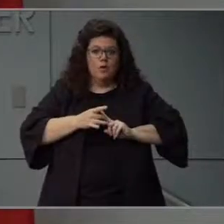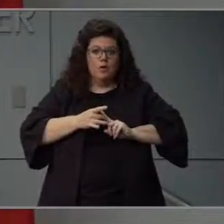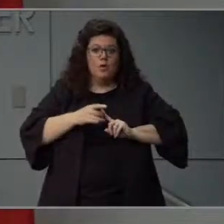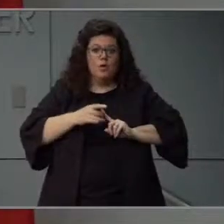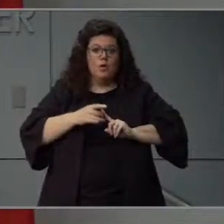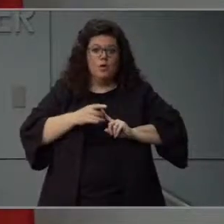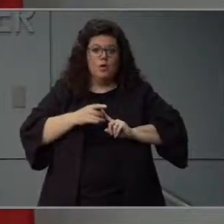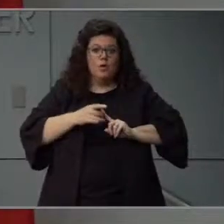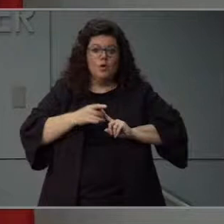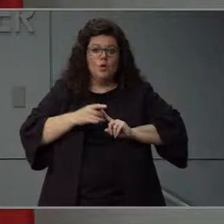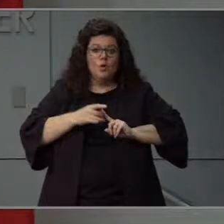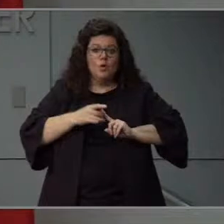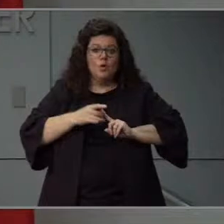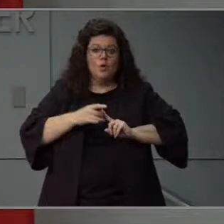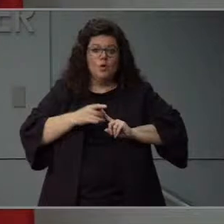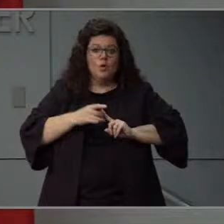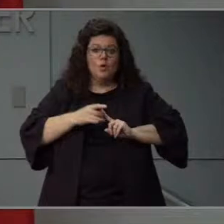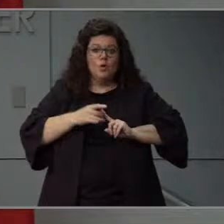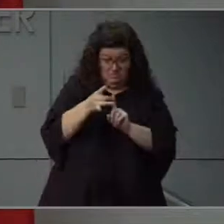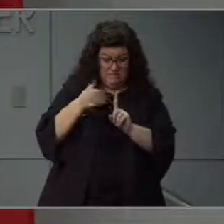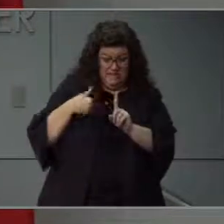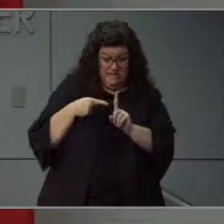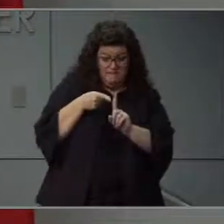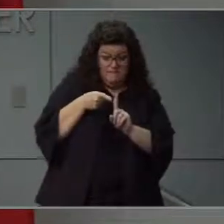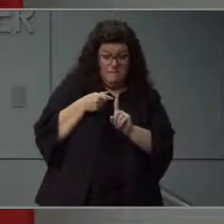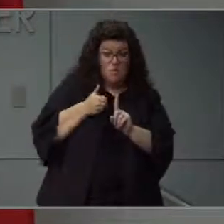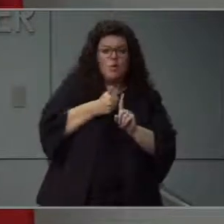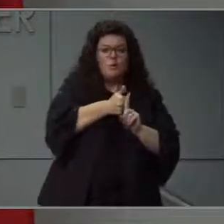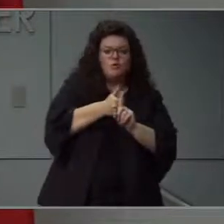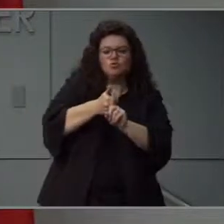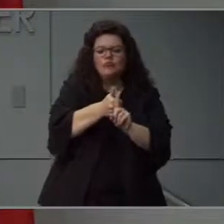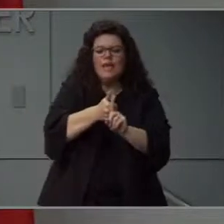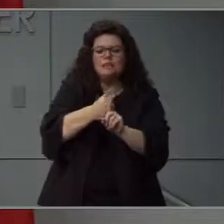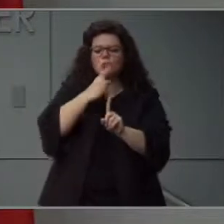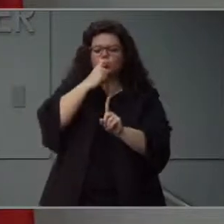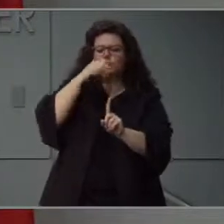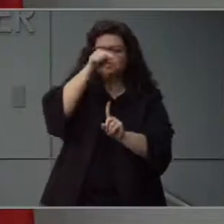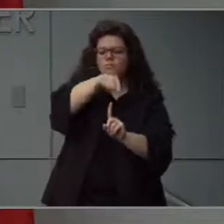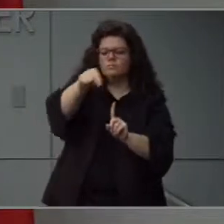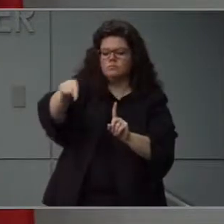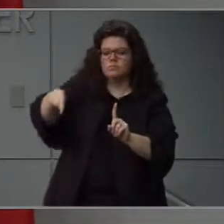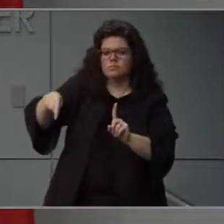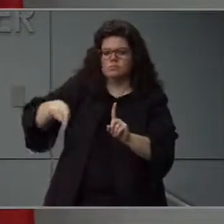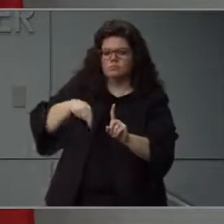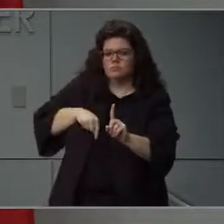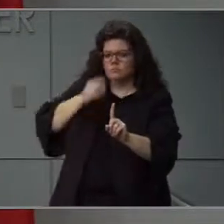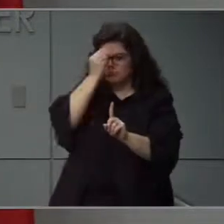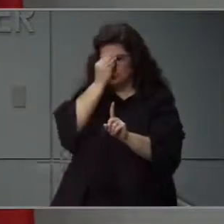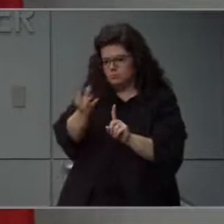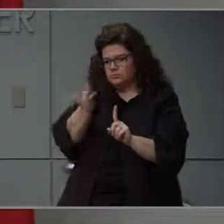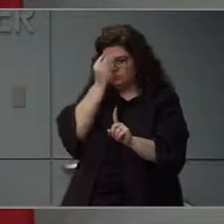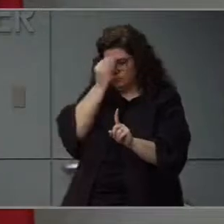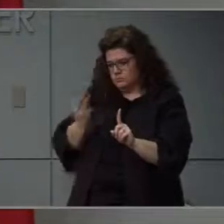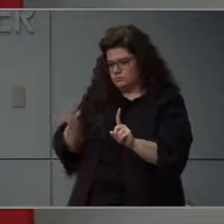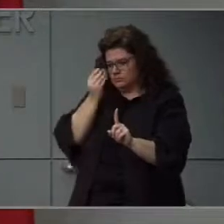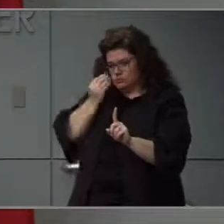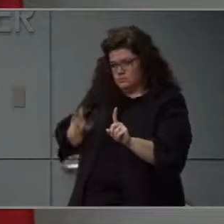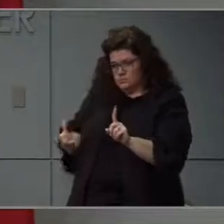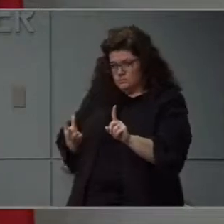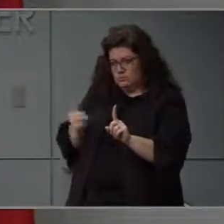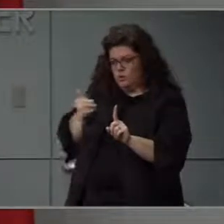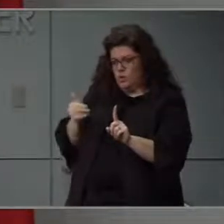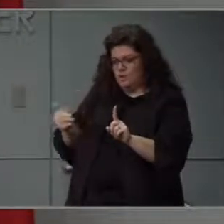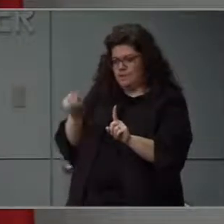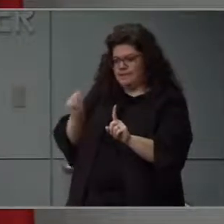facilities that has not yet undergone more testing? And then we will take the necessary steps from a contact tracing perspective to ramp up